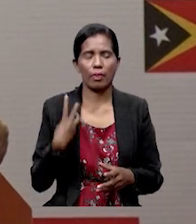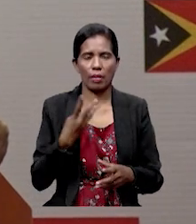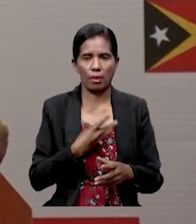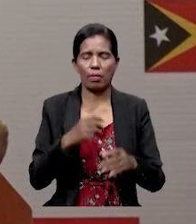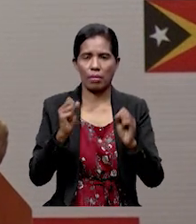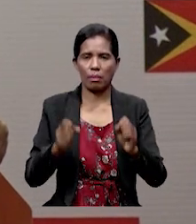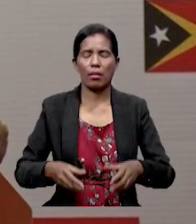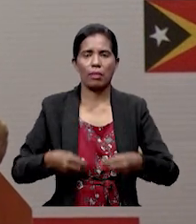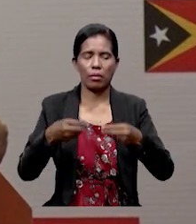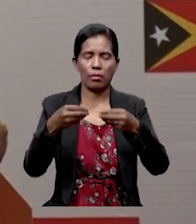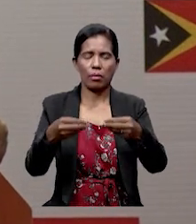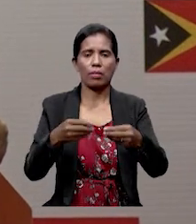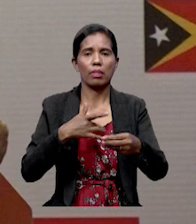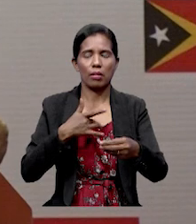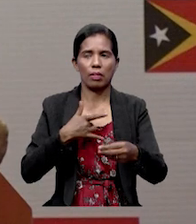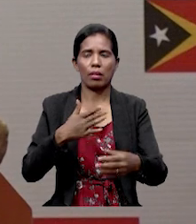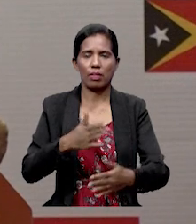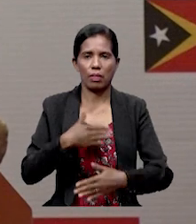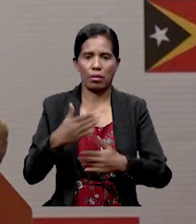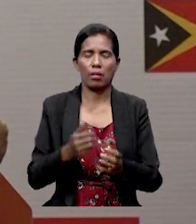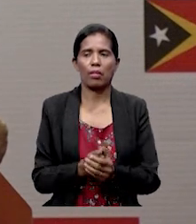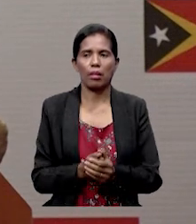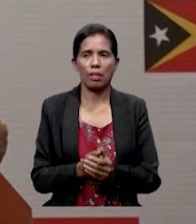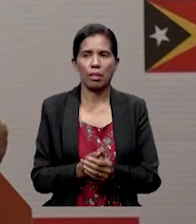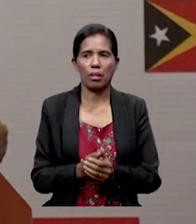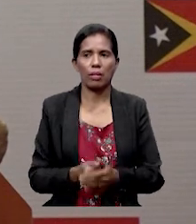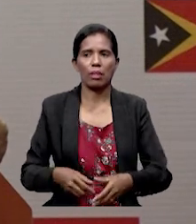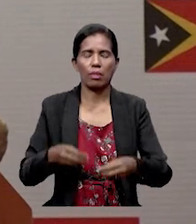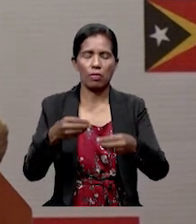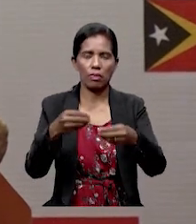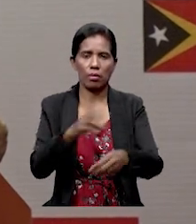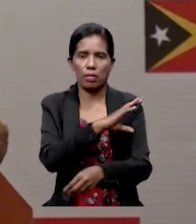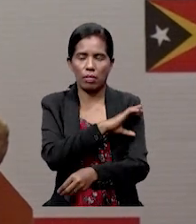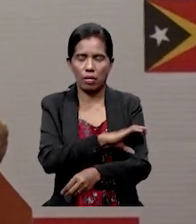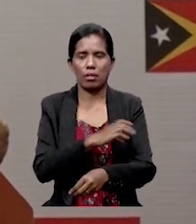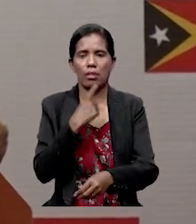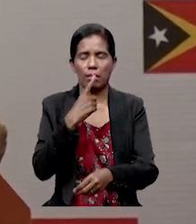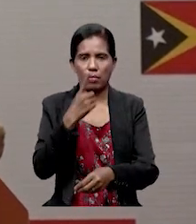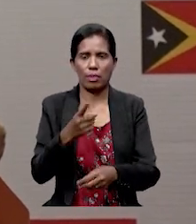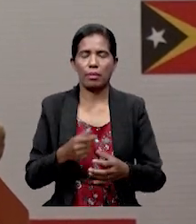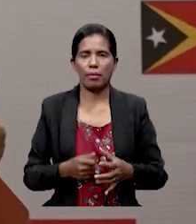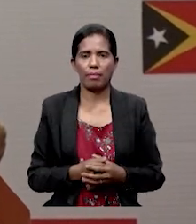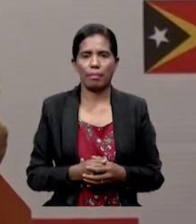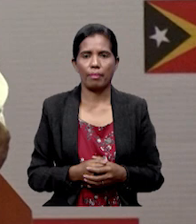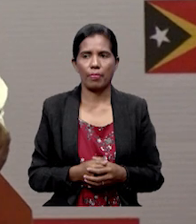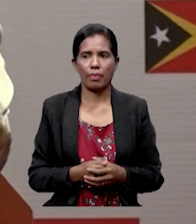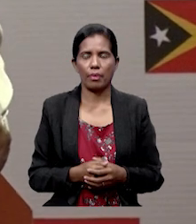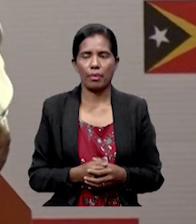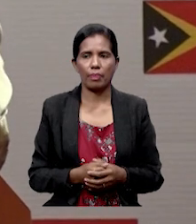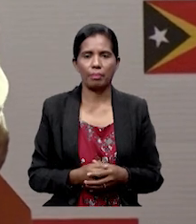called U.S. National Security Policy in the 80s. It was the new